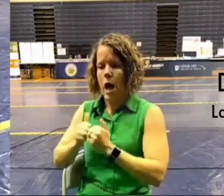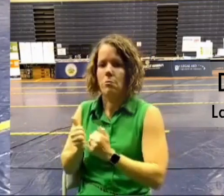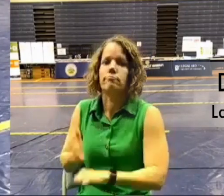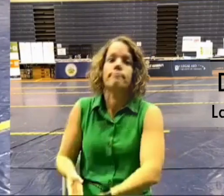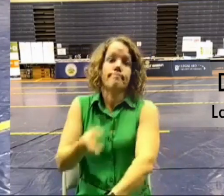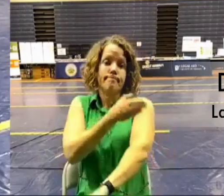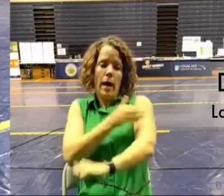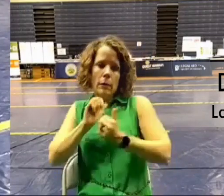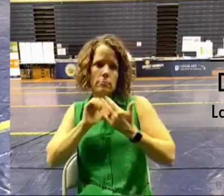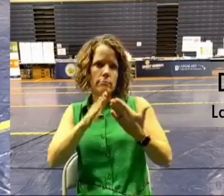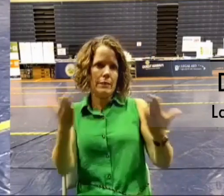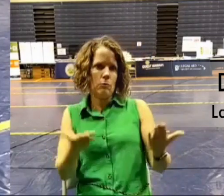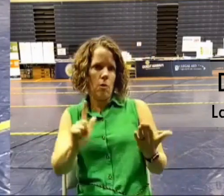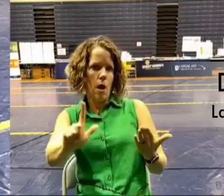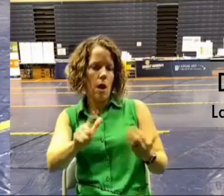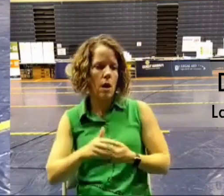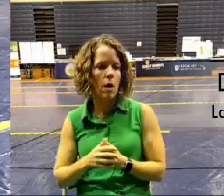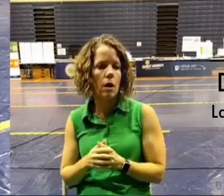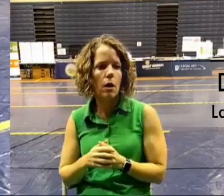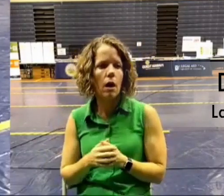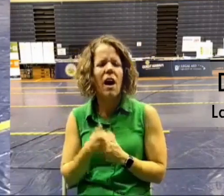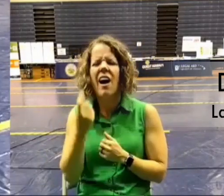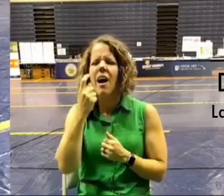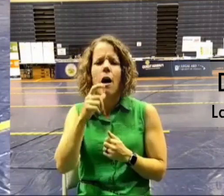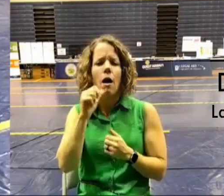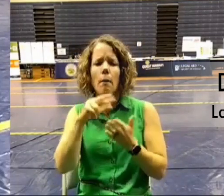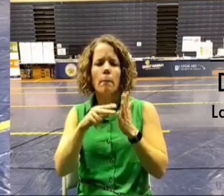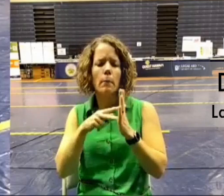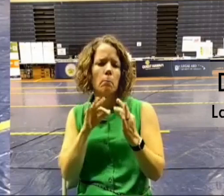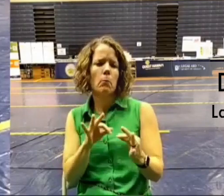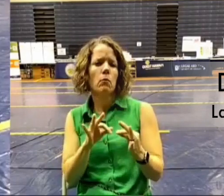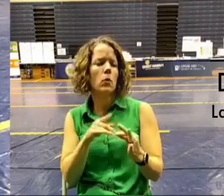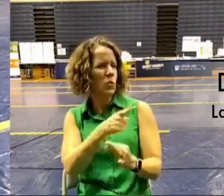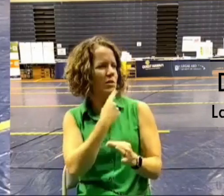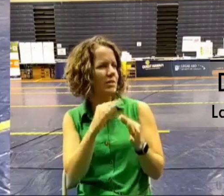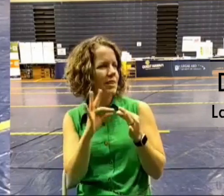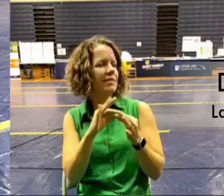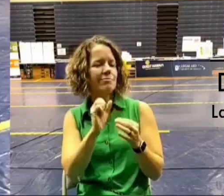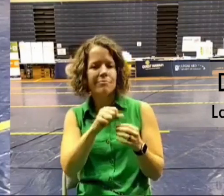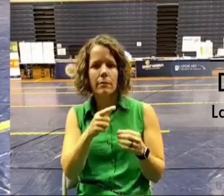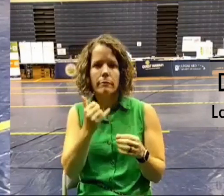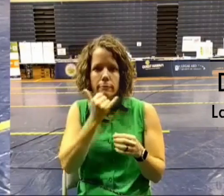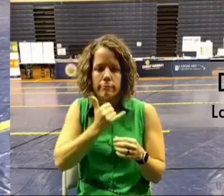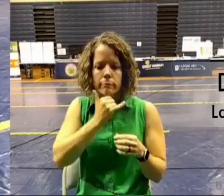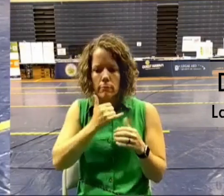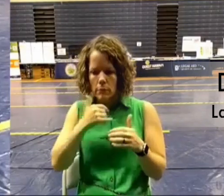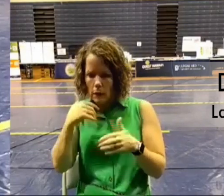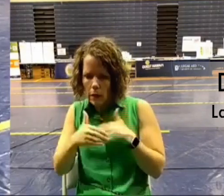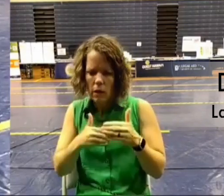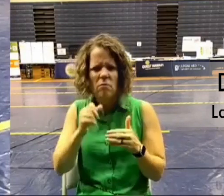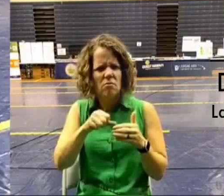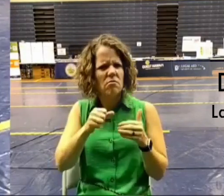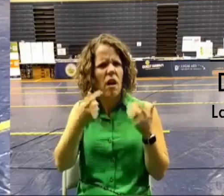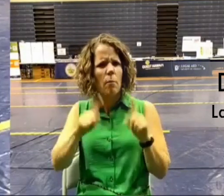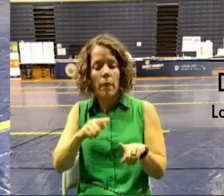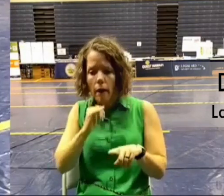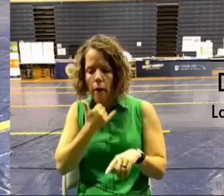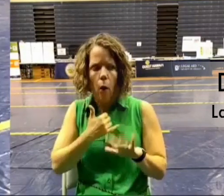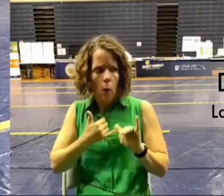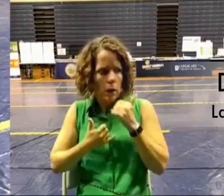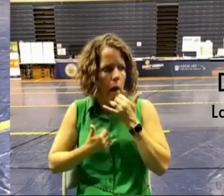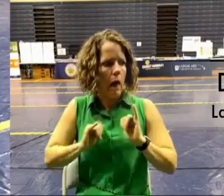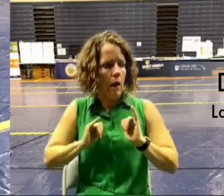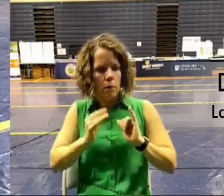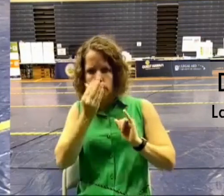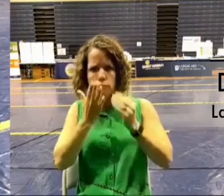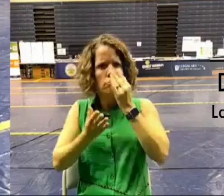do. I'm not saying anything is perfect. You use the right word, hiccups, mistakes along the way. I think what's important is that we